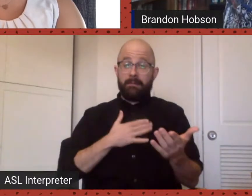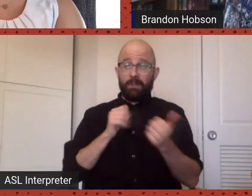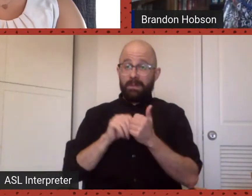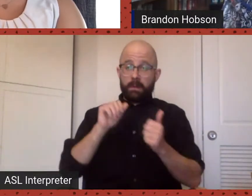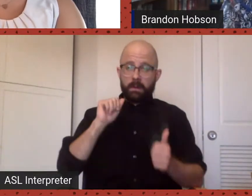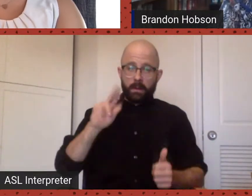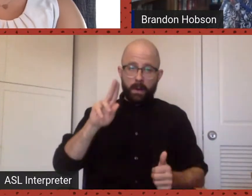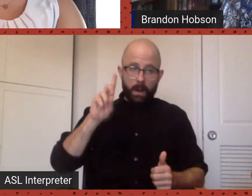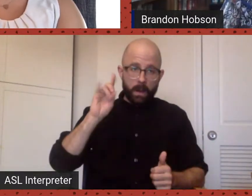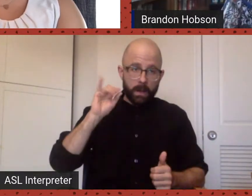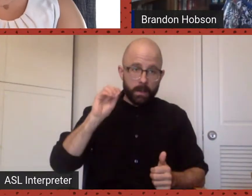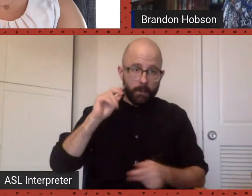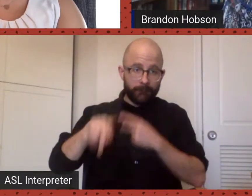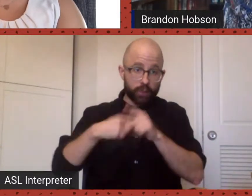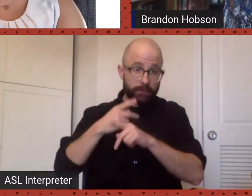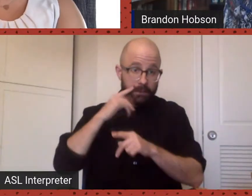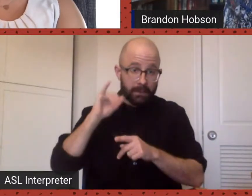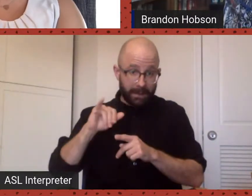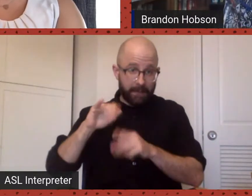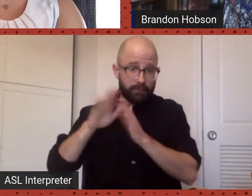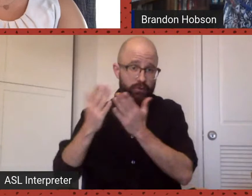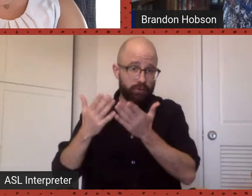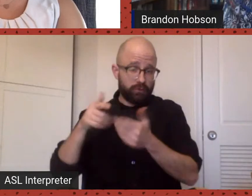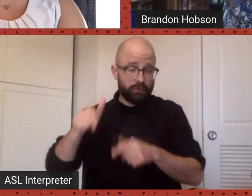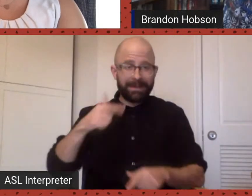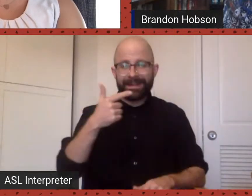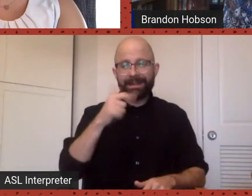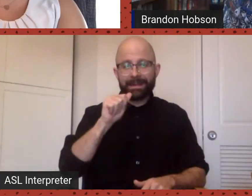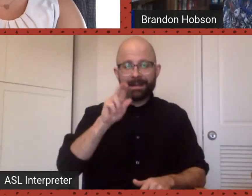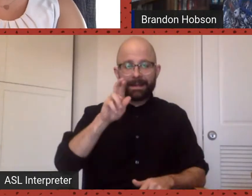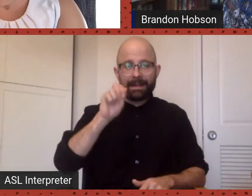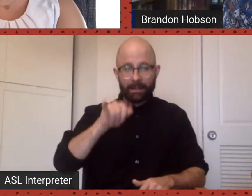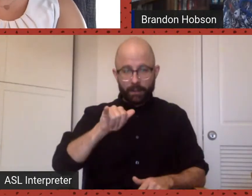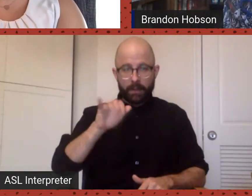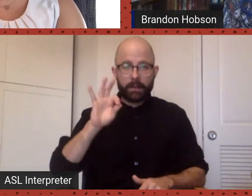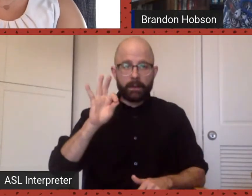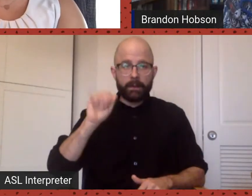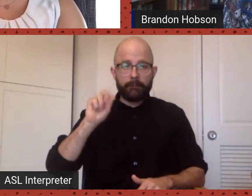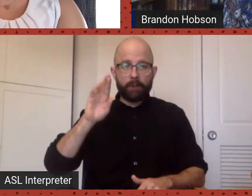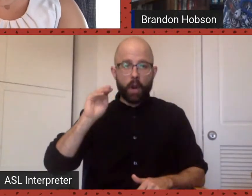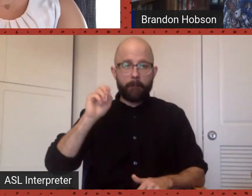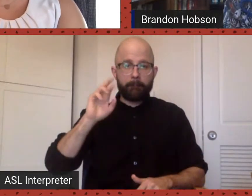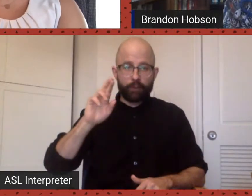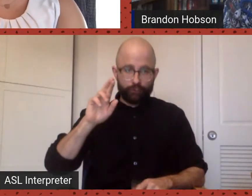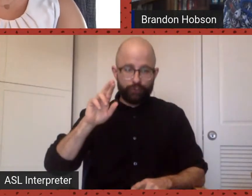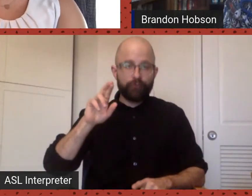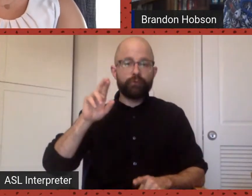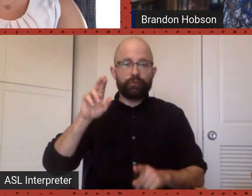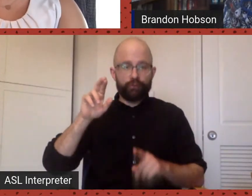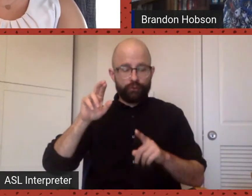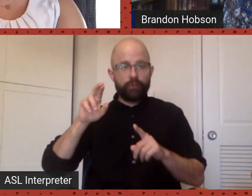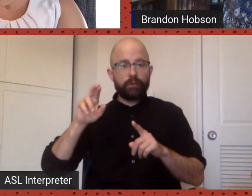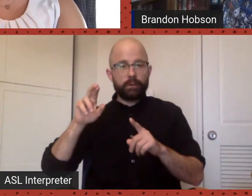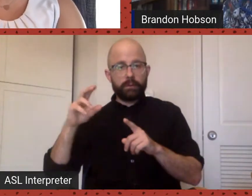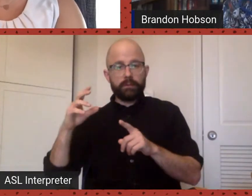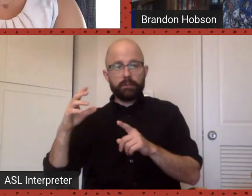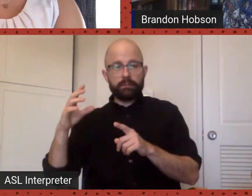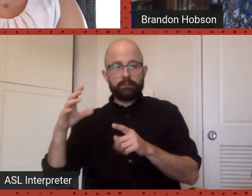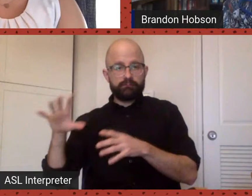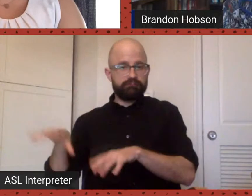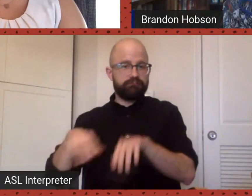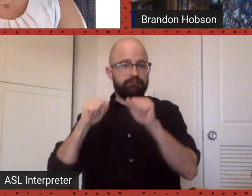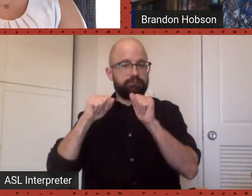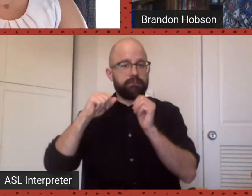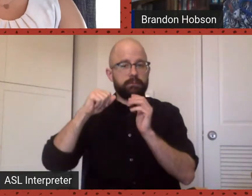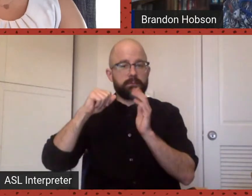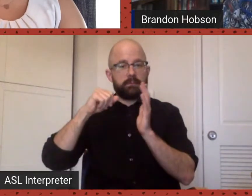this book, and Gary Farmer was able to read, who's a kind of